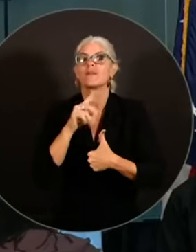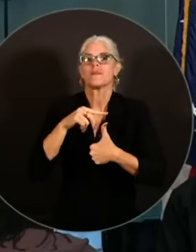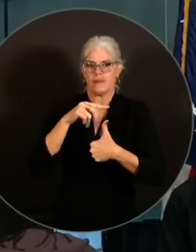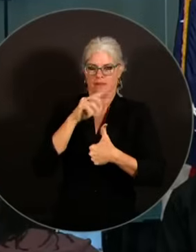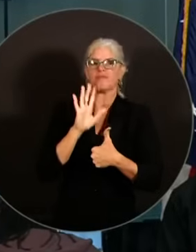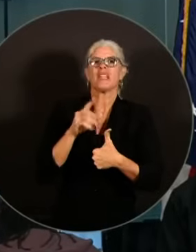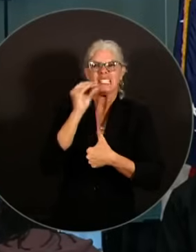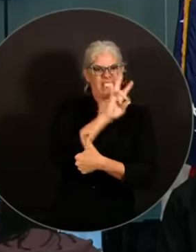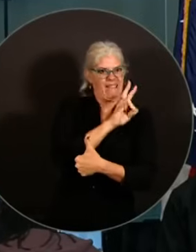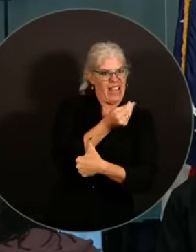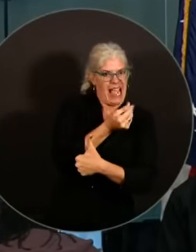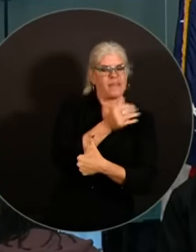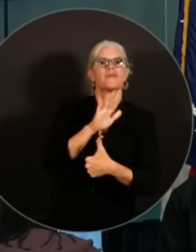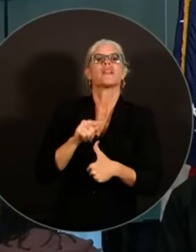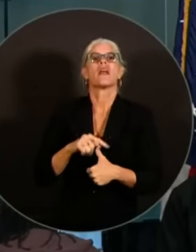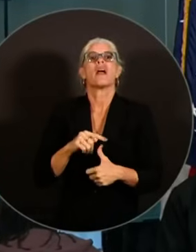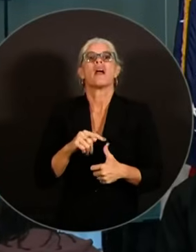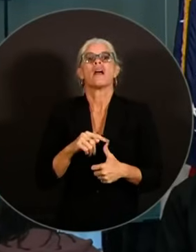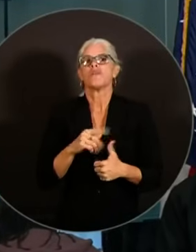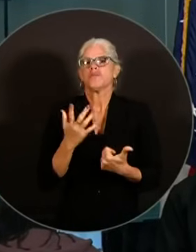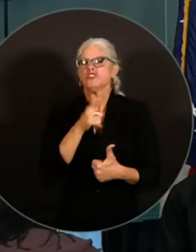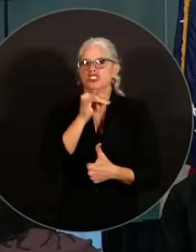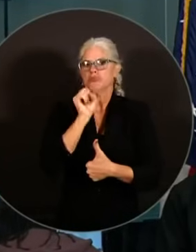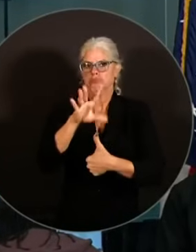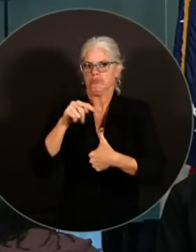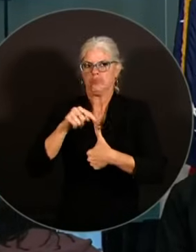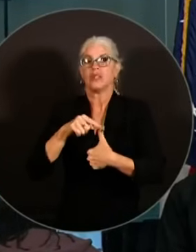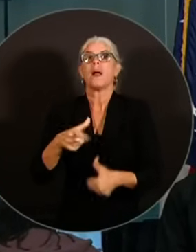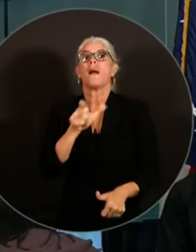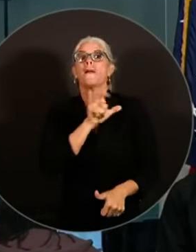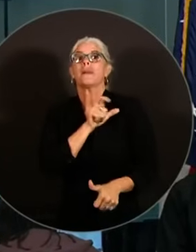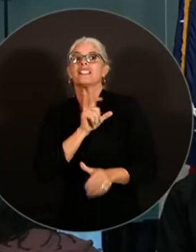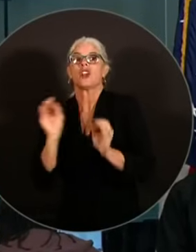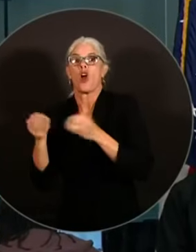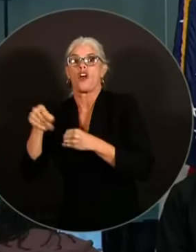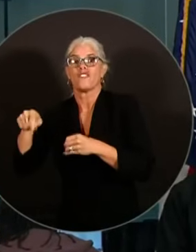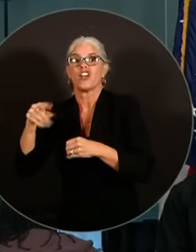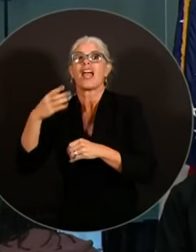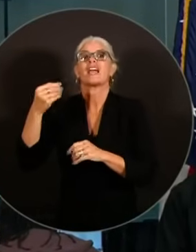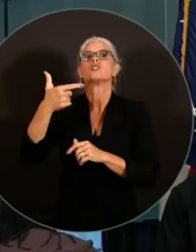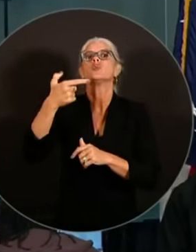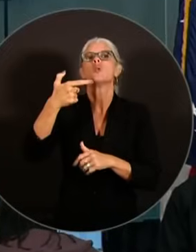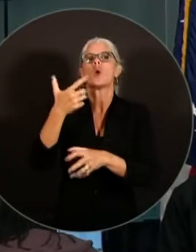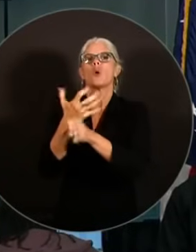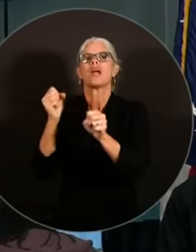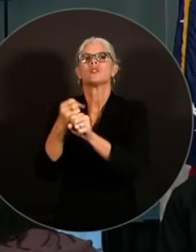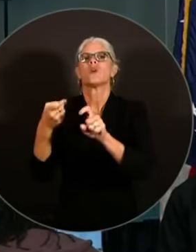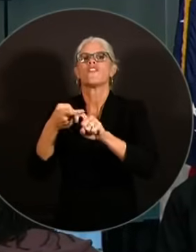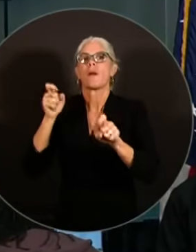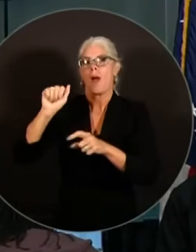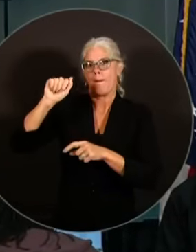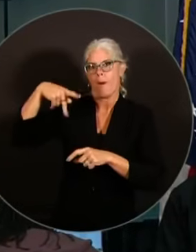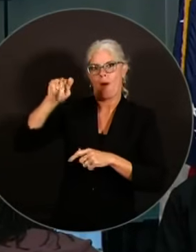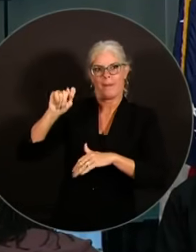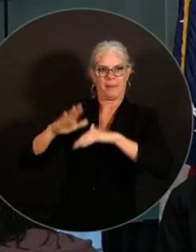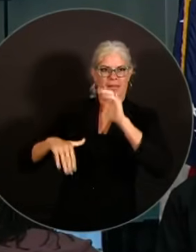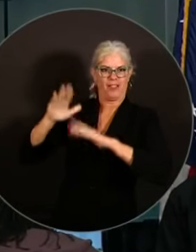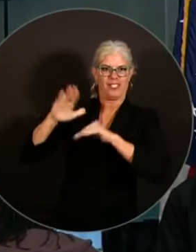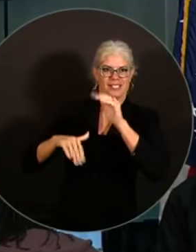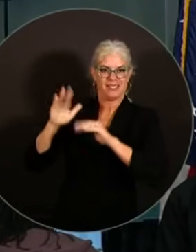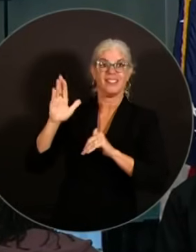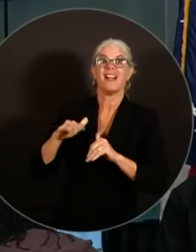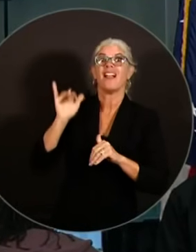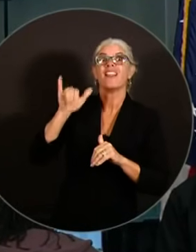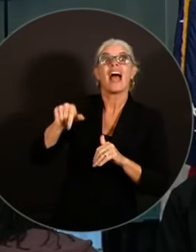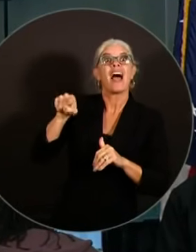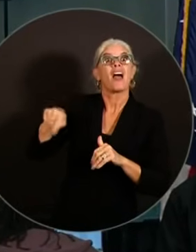LEO with our teams in the Pinellas County Sheriff's Office, and 21 rescued from an apartment building. These rescues started